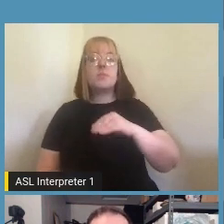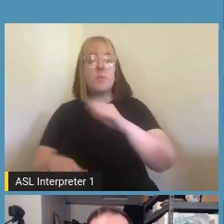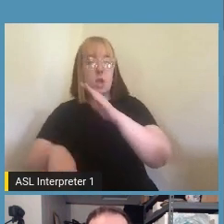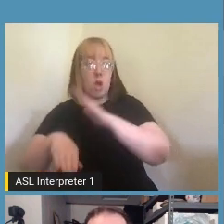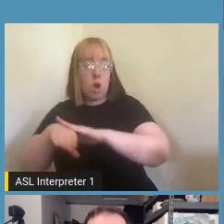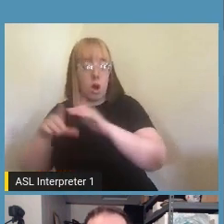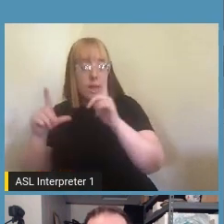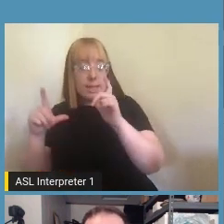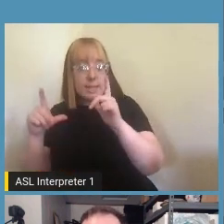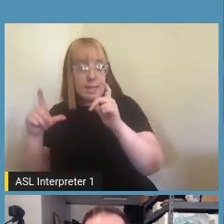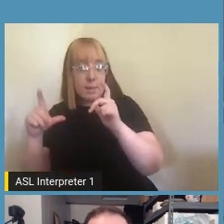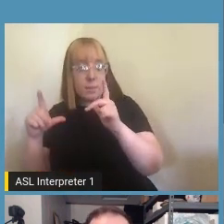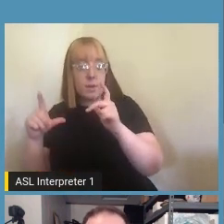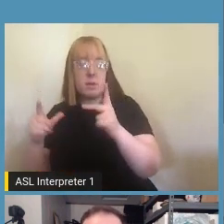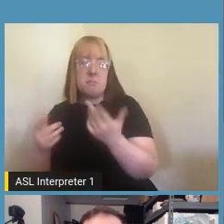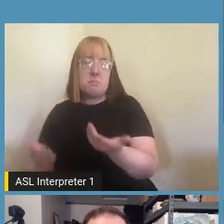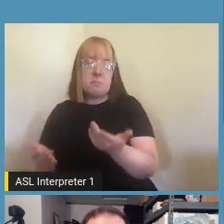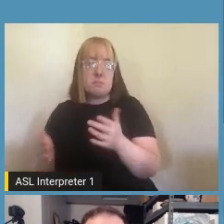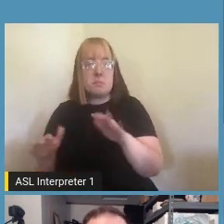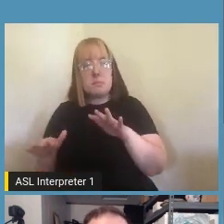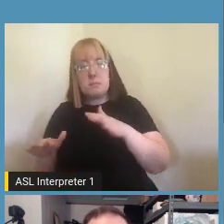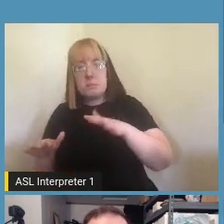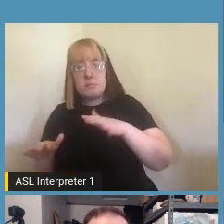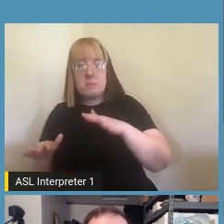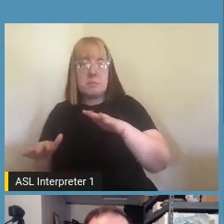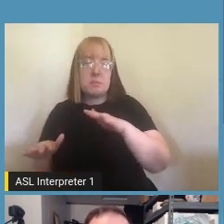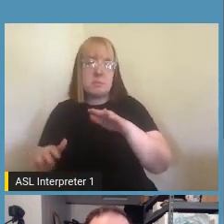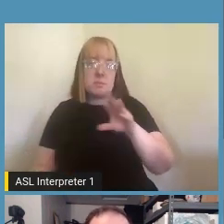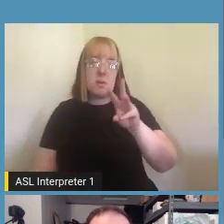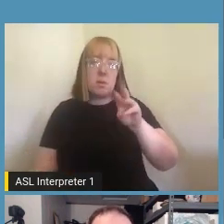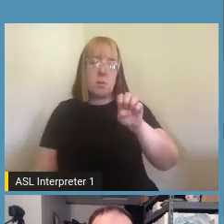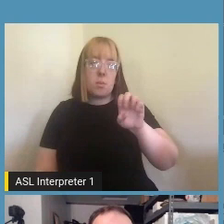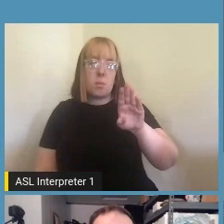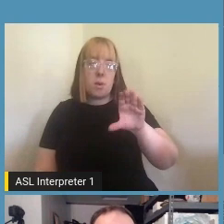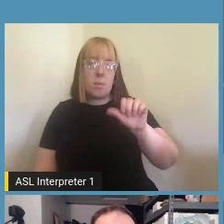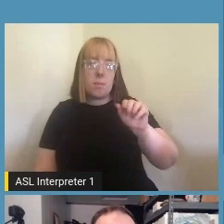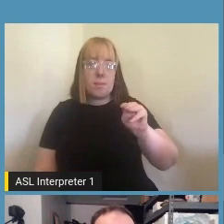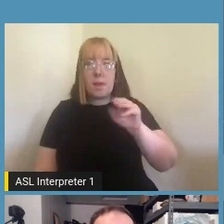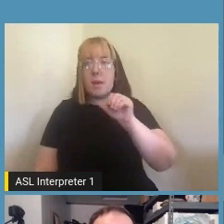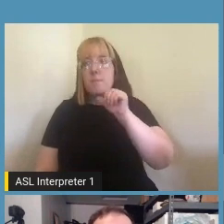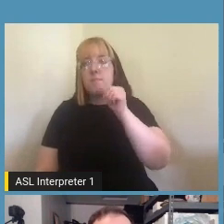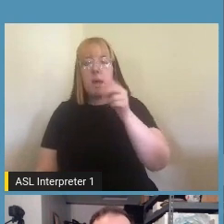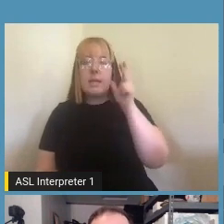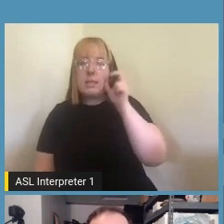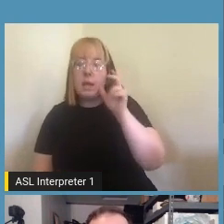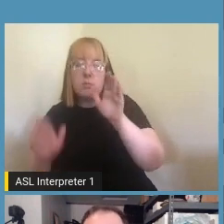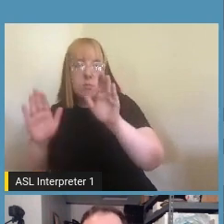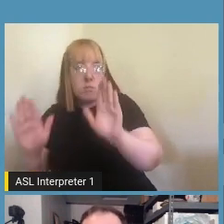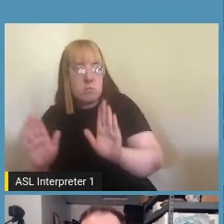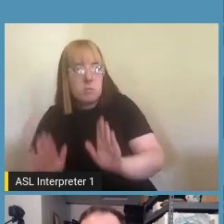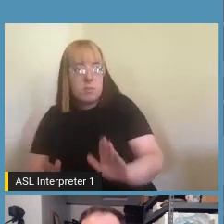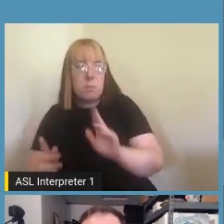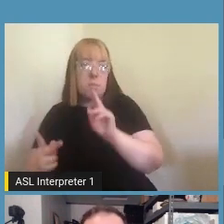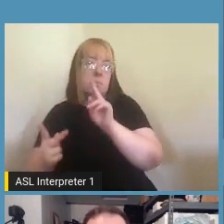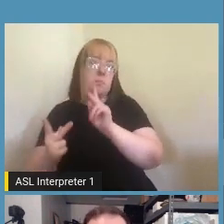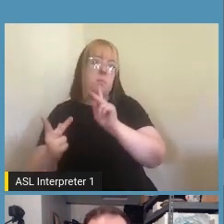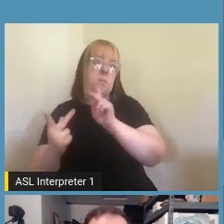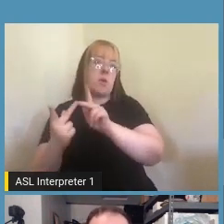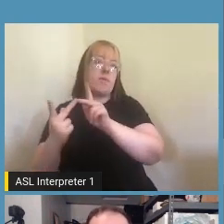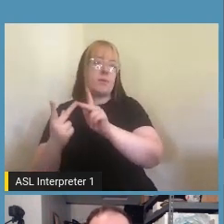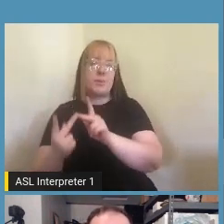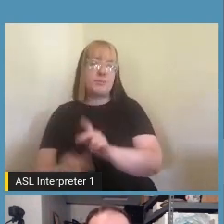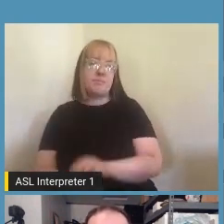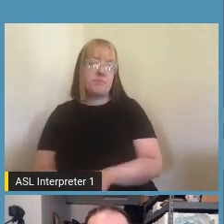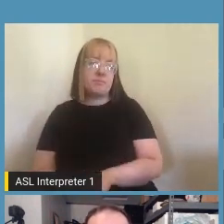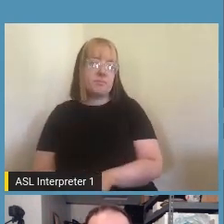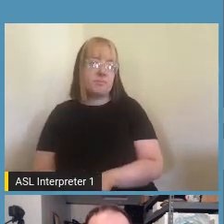microphone, it's, you know, maybe webcam quality. It's not going to sound amazing, but it is something. If you're